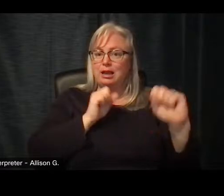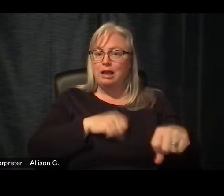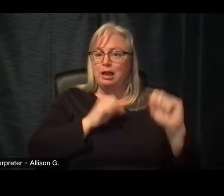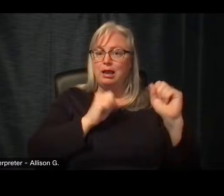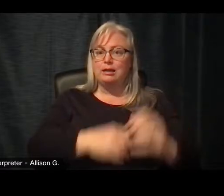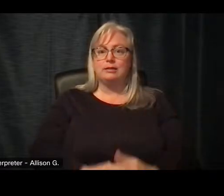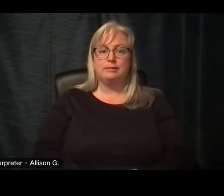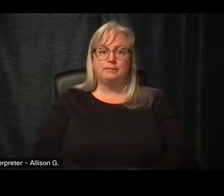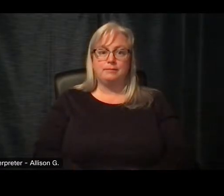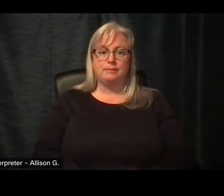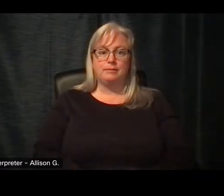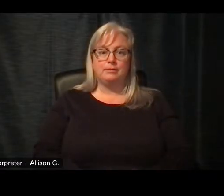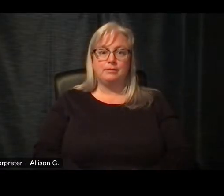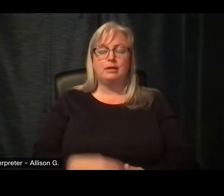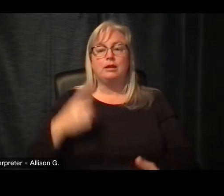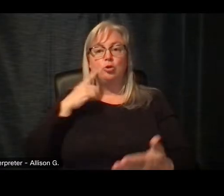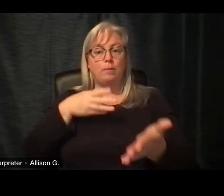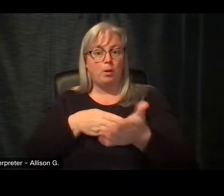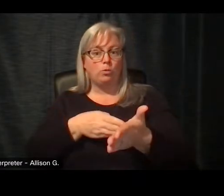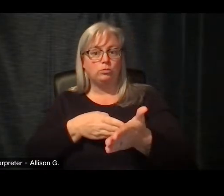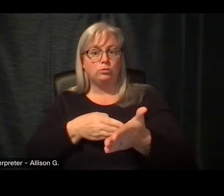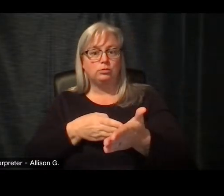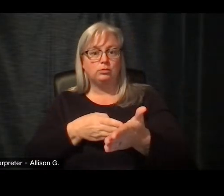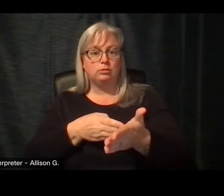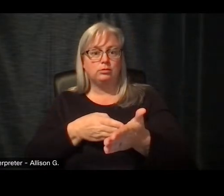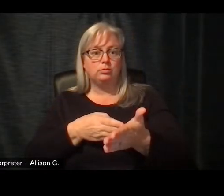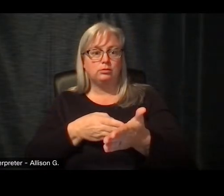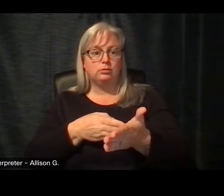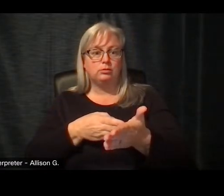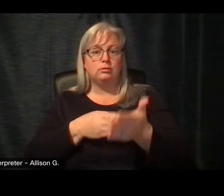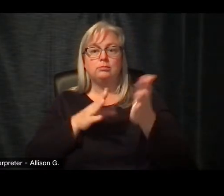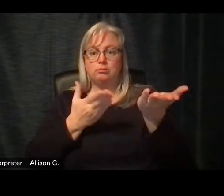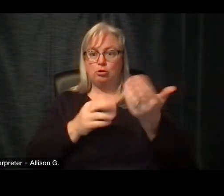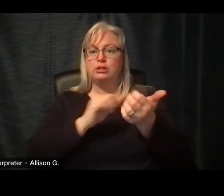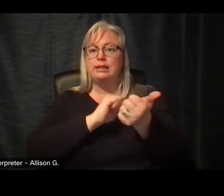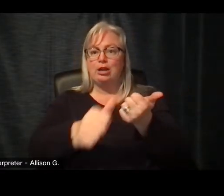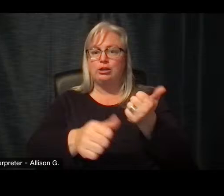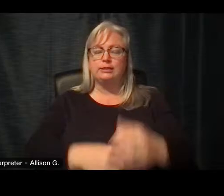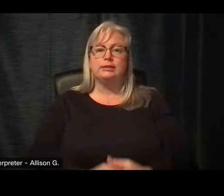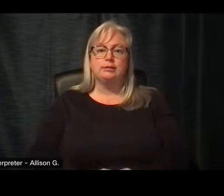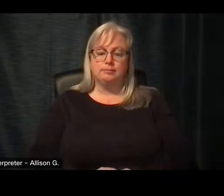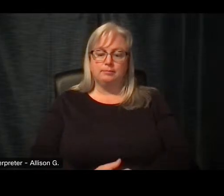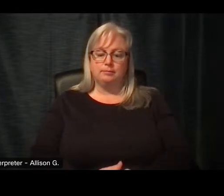Aye. Opposed? Motion carries.